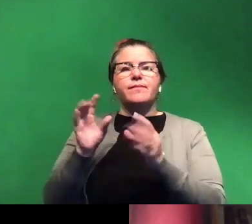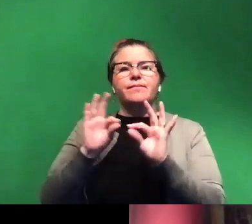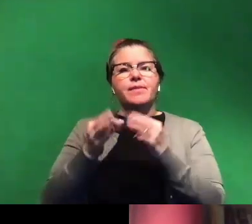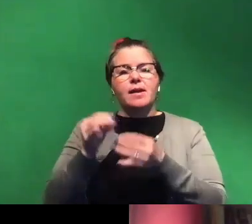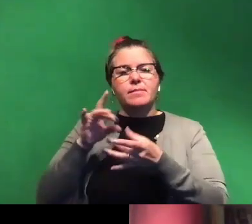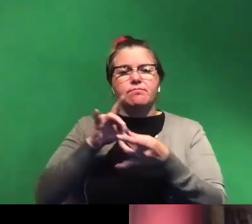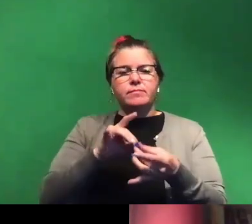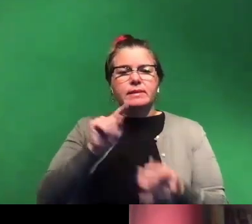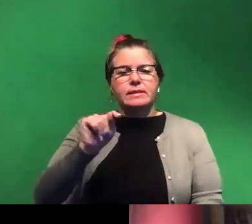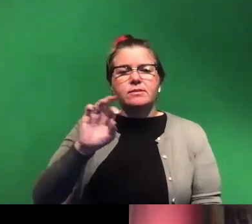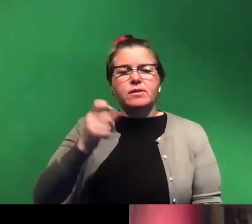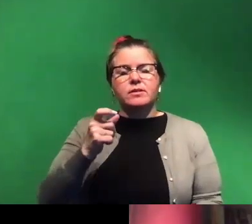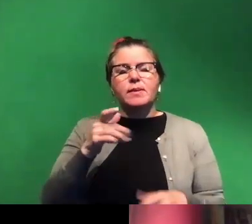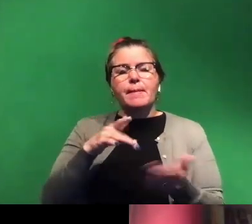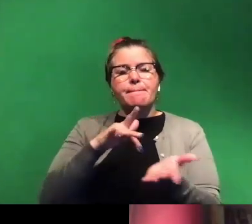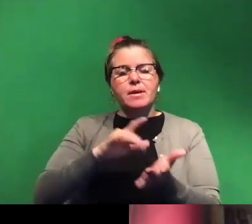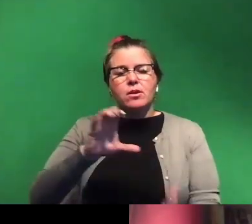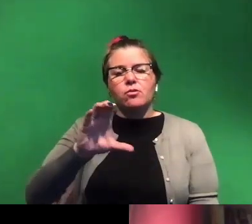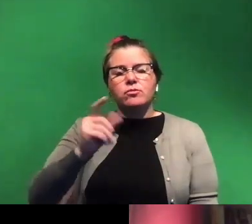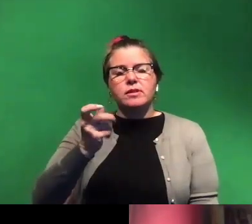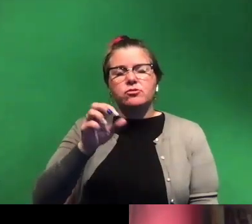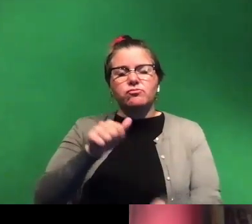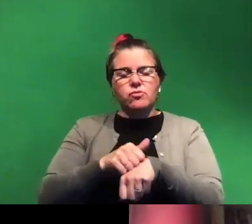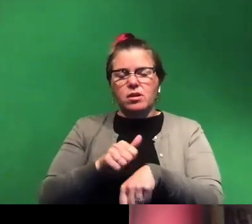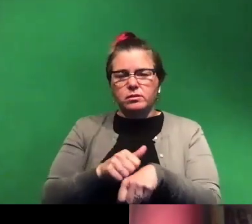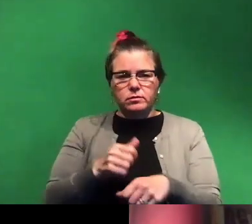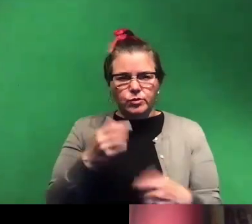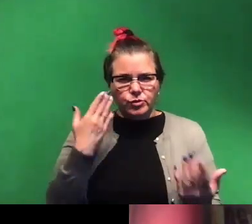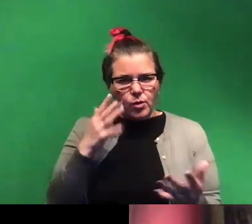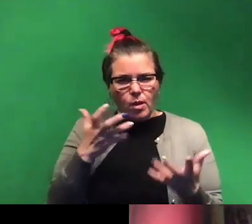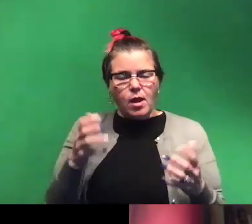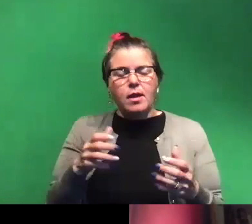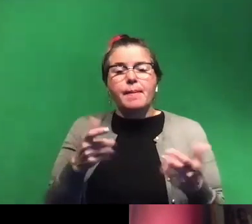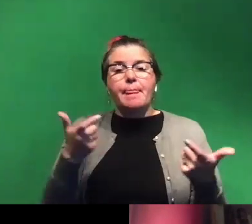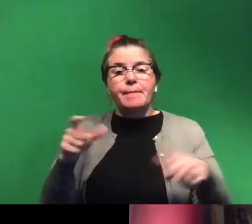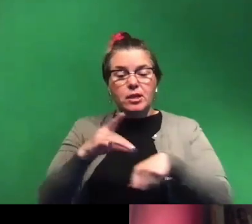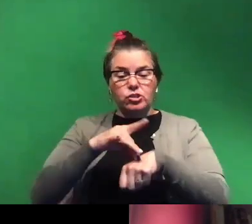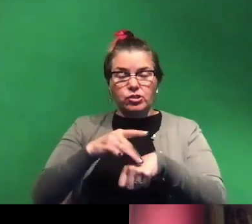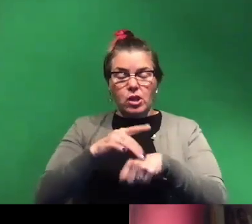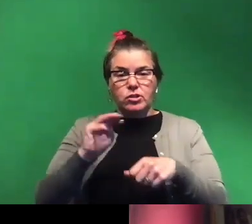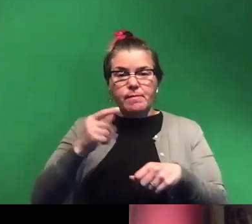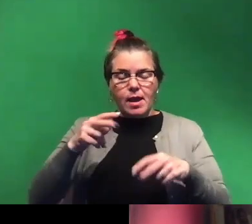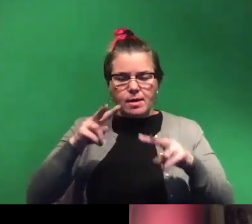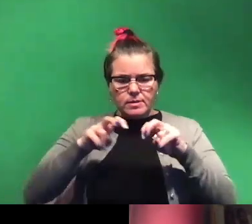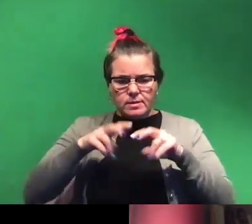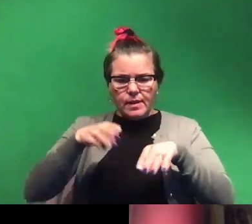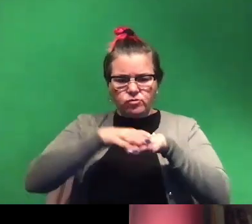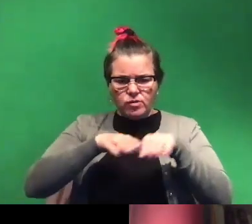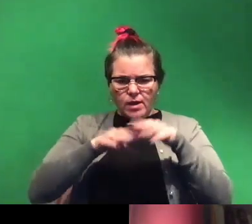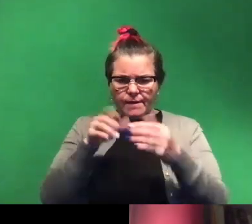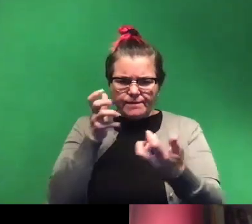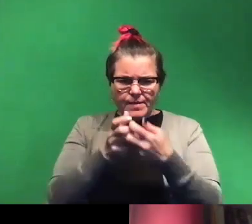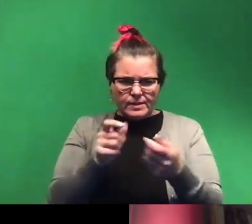in the middle Cretaceous rocks, which we don't know a whole lot about. So you get a big geological map. You look for strata that fit that time